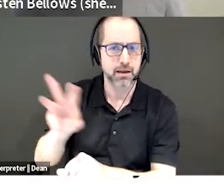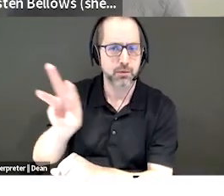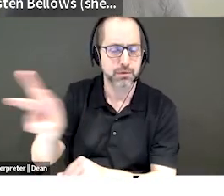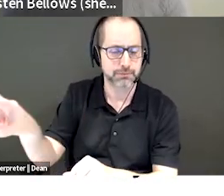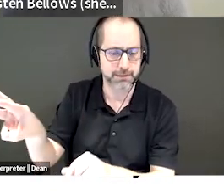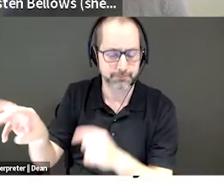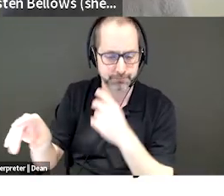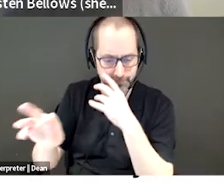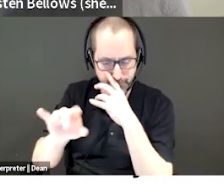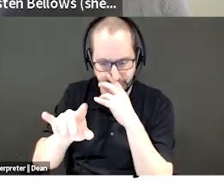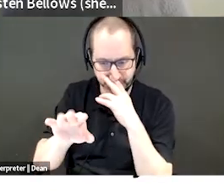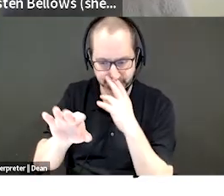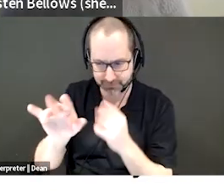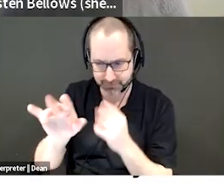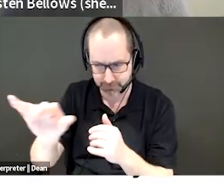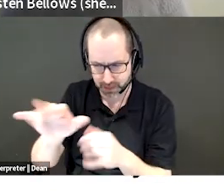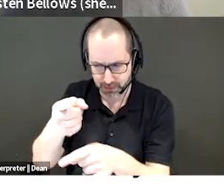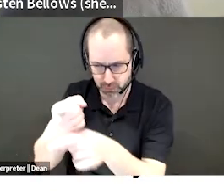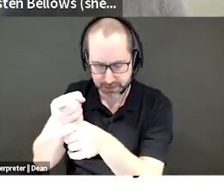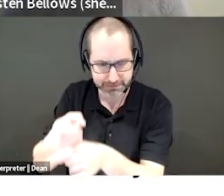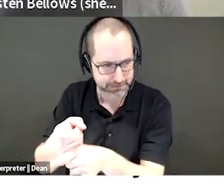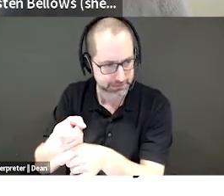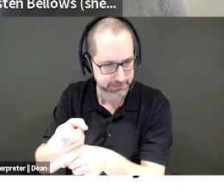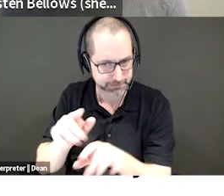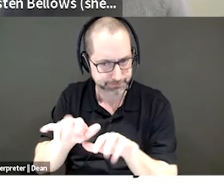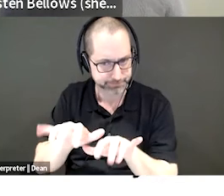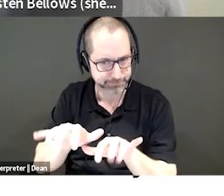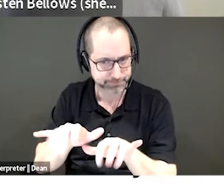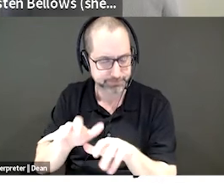website, let me just make sure I spelled everything correctly.